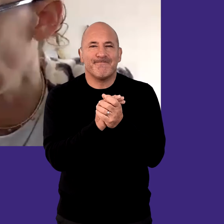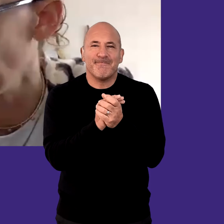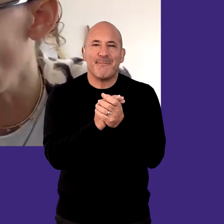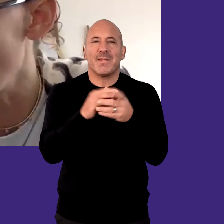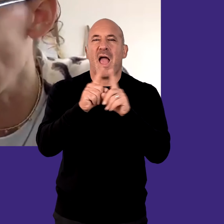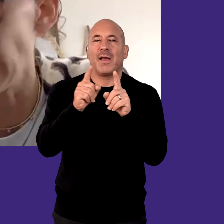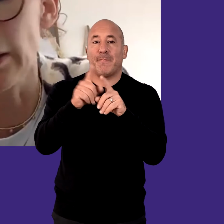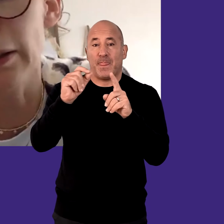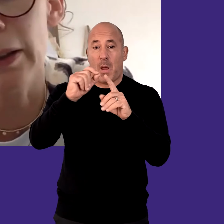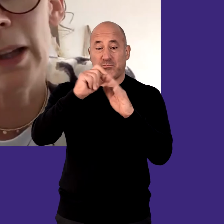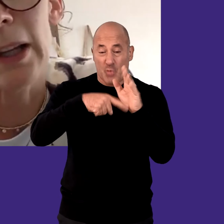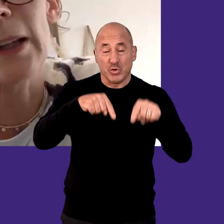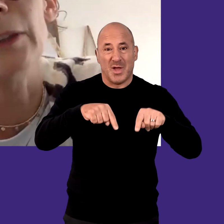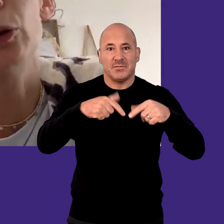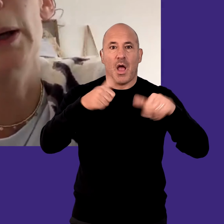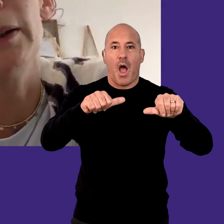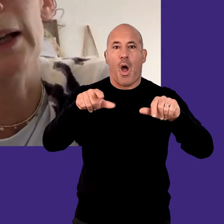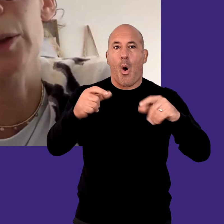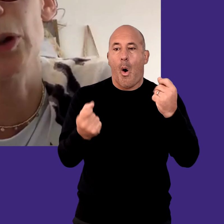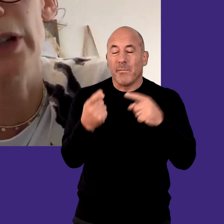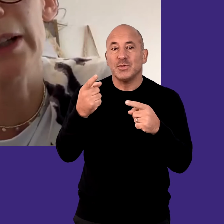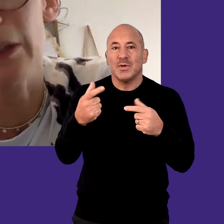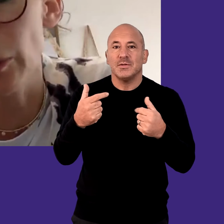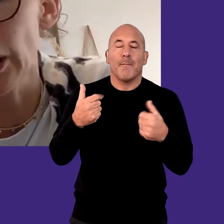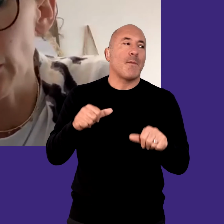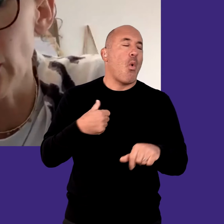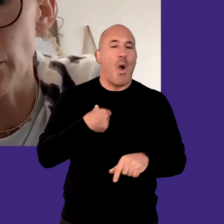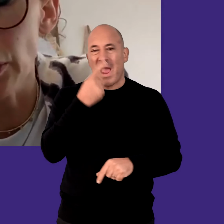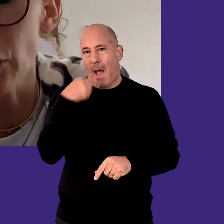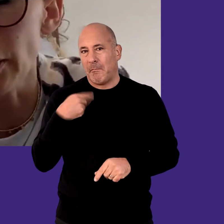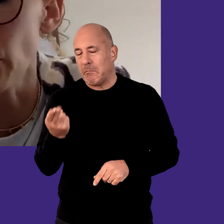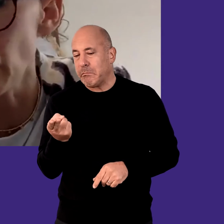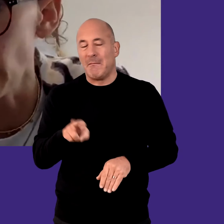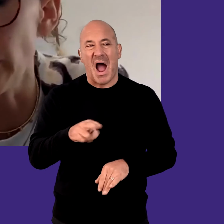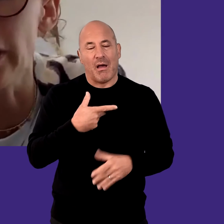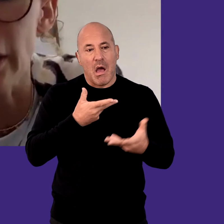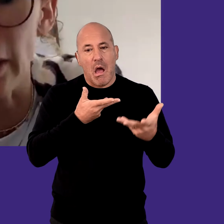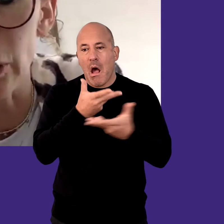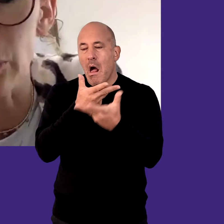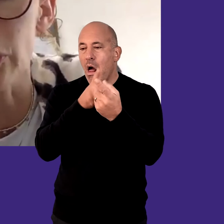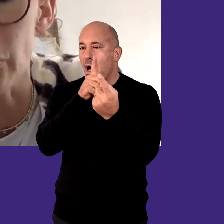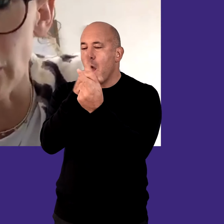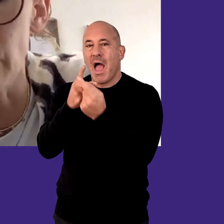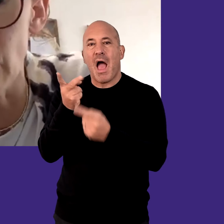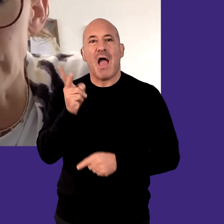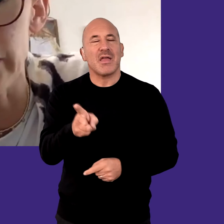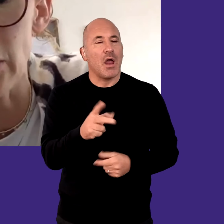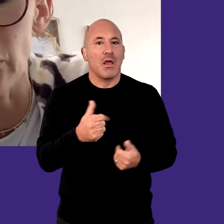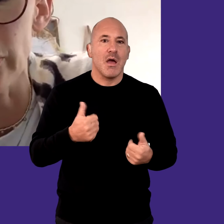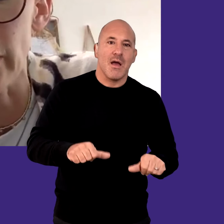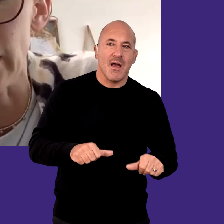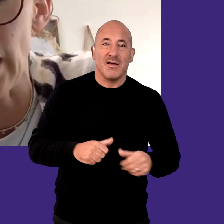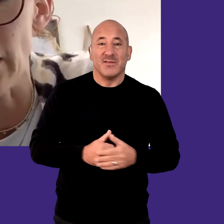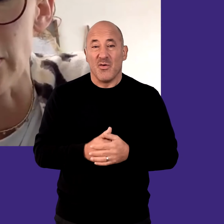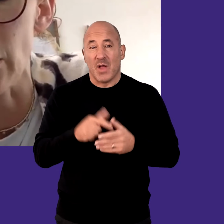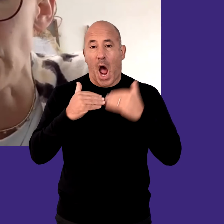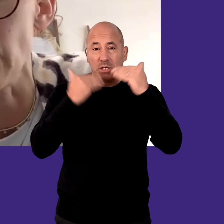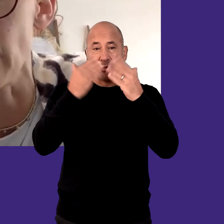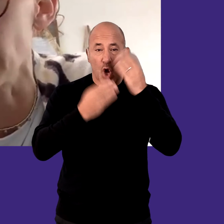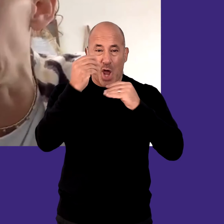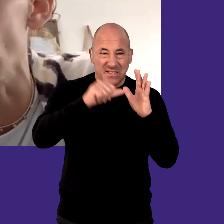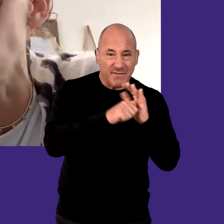So, you know, they mightn't, it's almost like the project's giving people an opportunity, an excuse to start those conversations again.